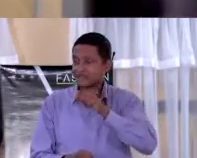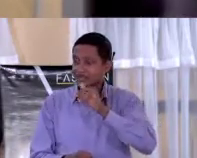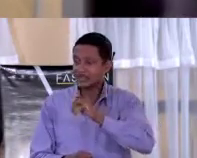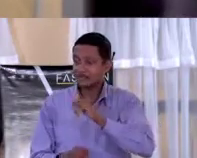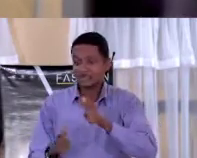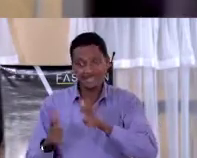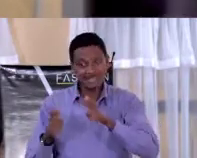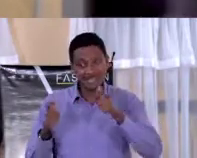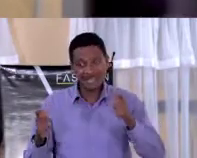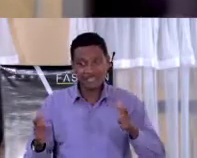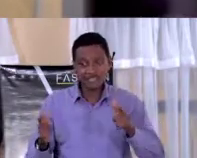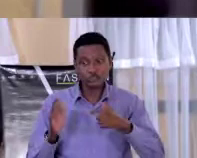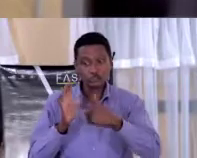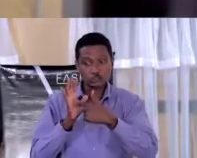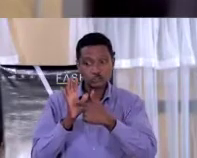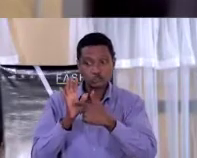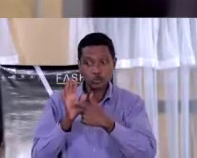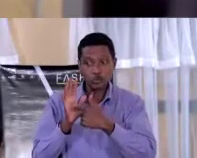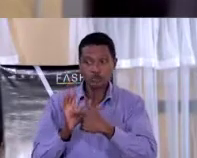ever.